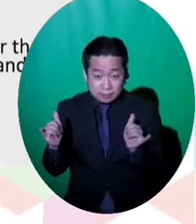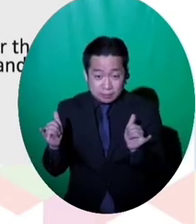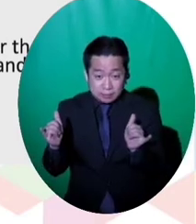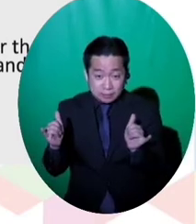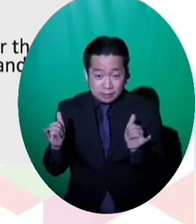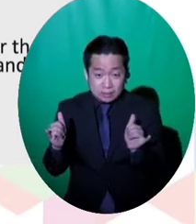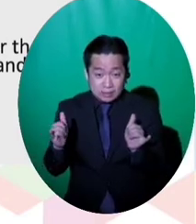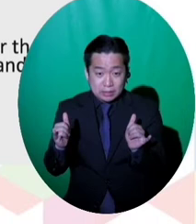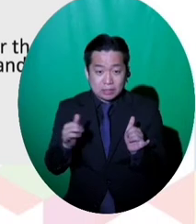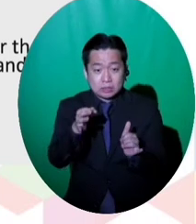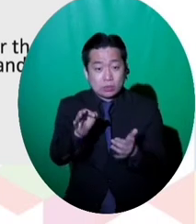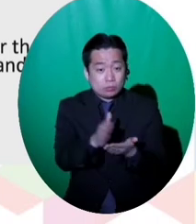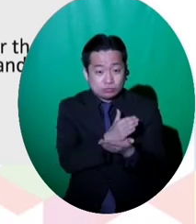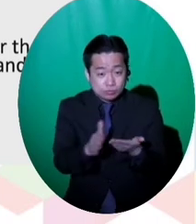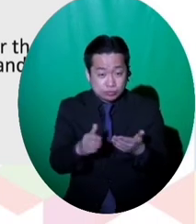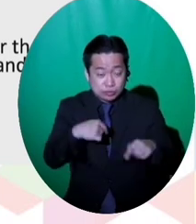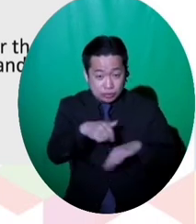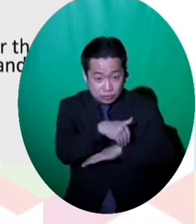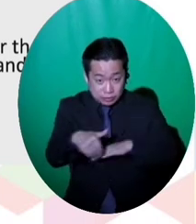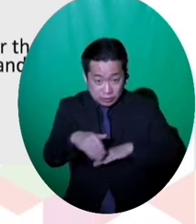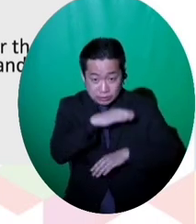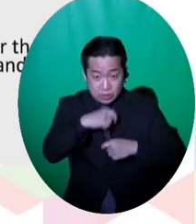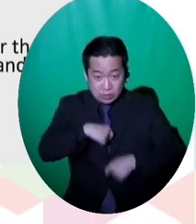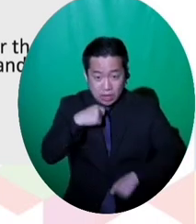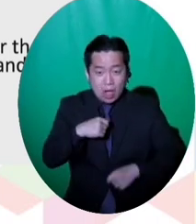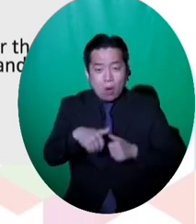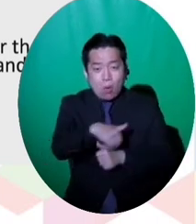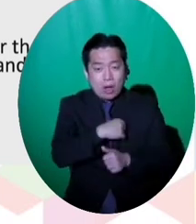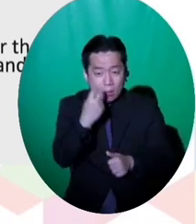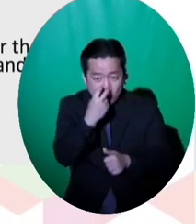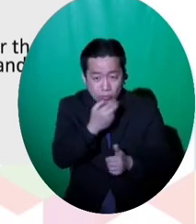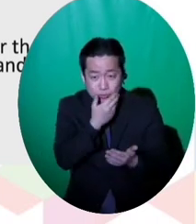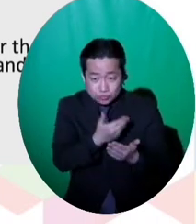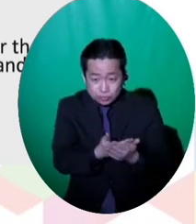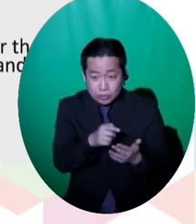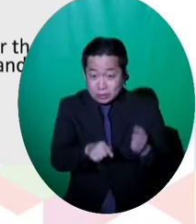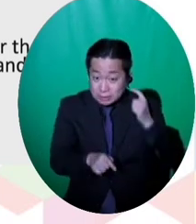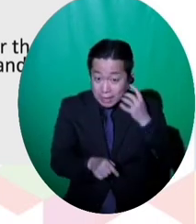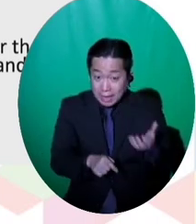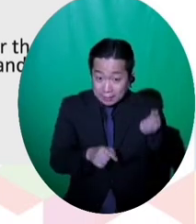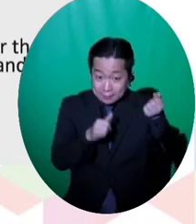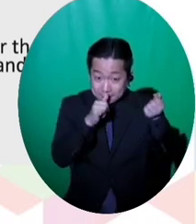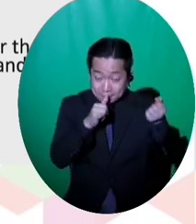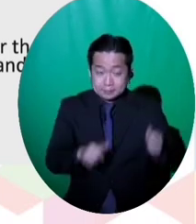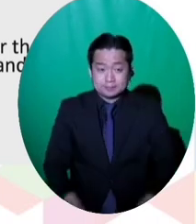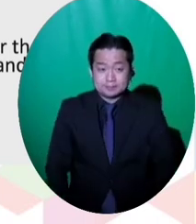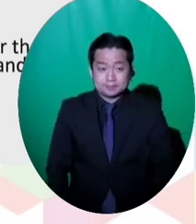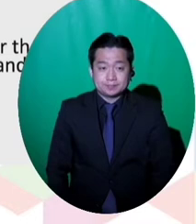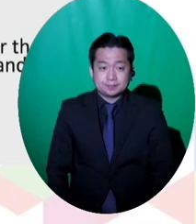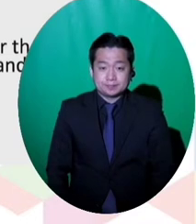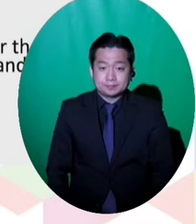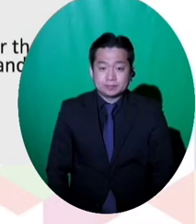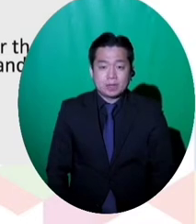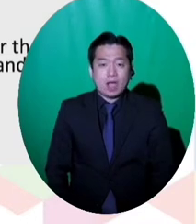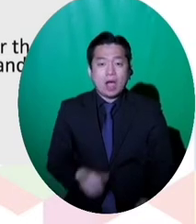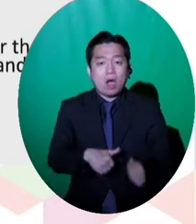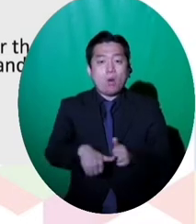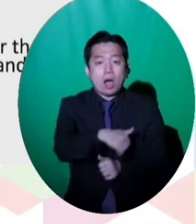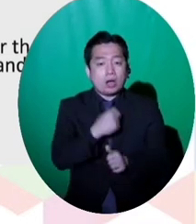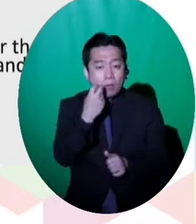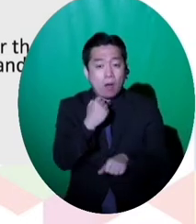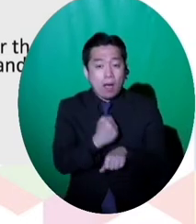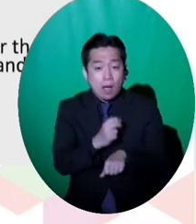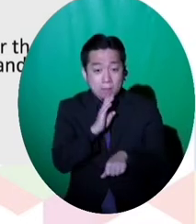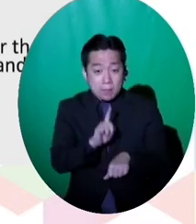when you ask them in public opinion polls. When you ask them about the environment, most people are worried about the state of the